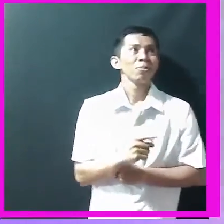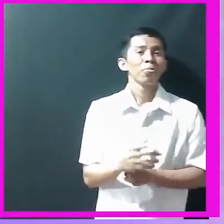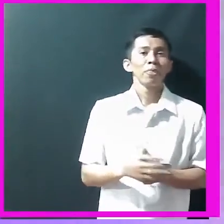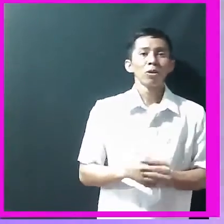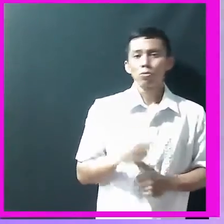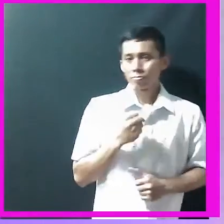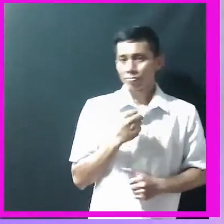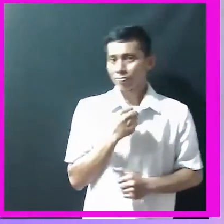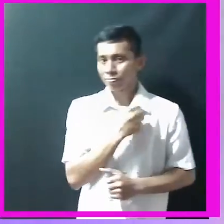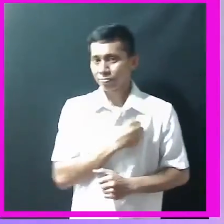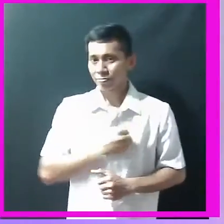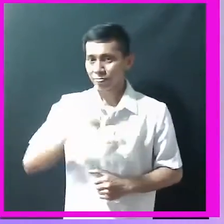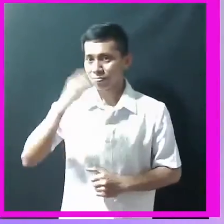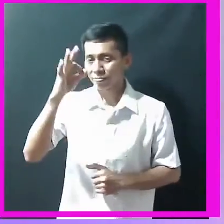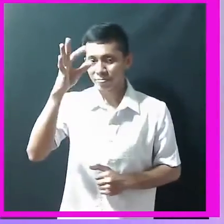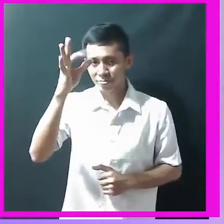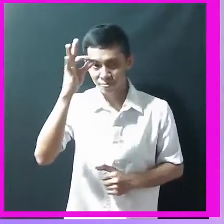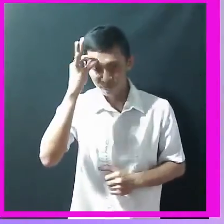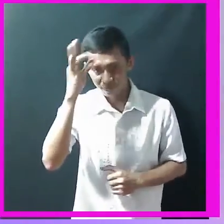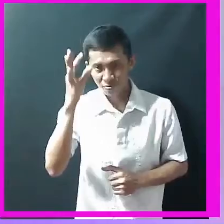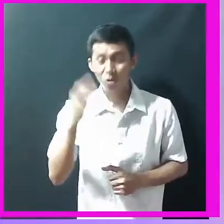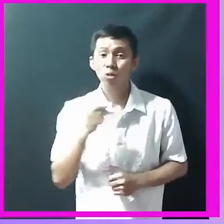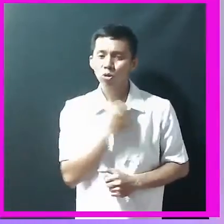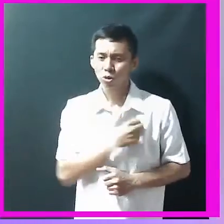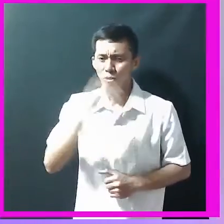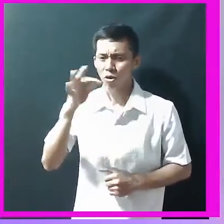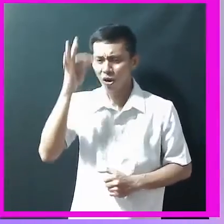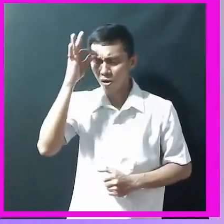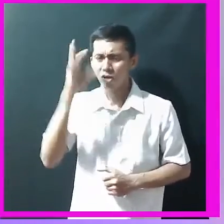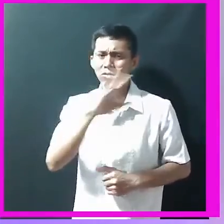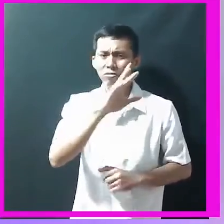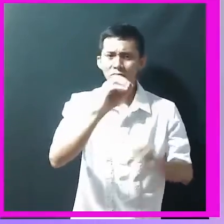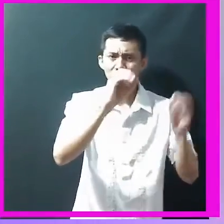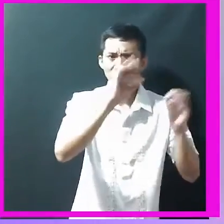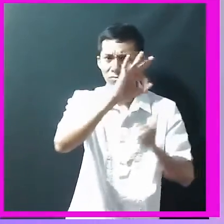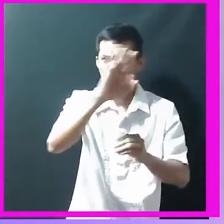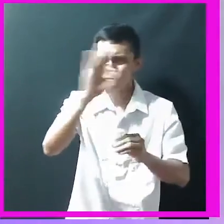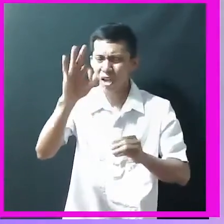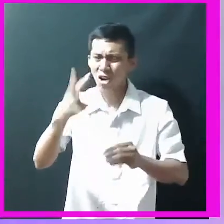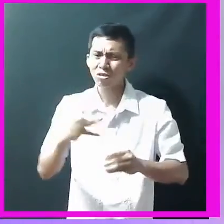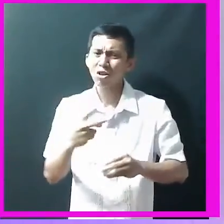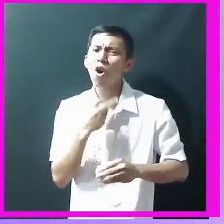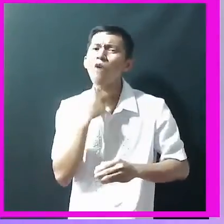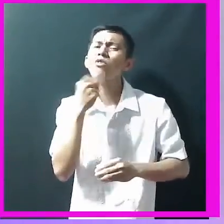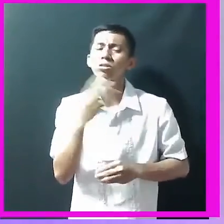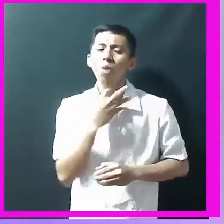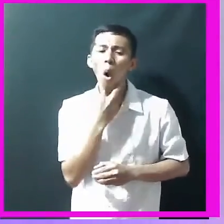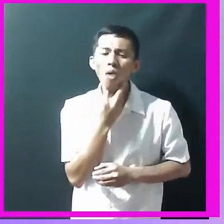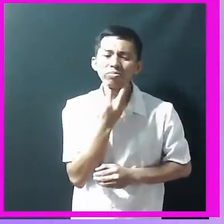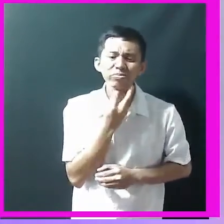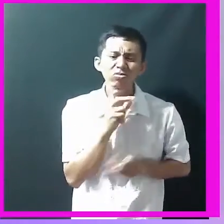Sorry, Pastor Ake, nag-Sunday school ko ba niya? Napagaw. Oh, ganina.